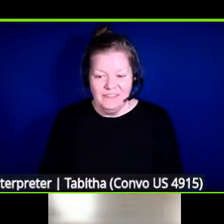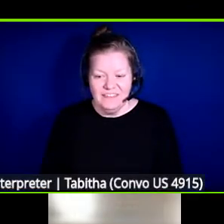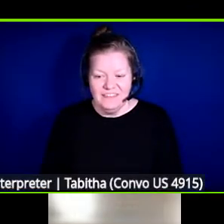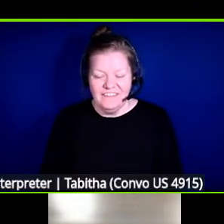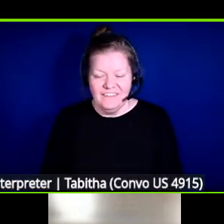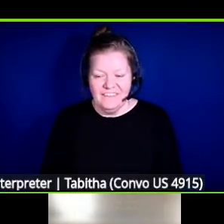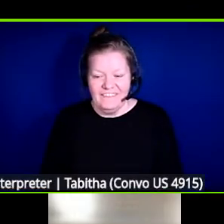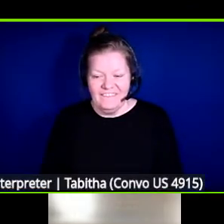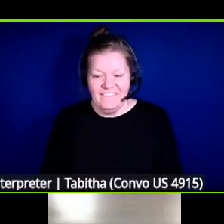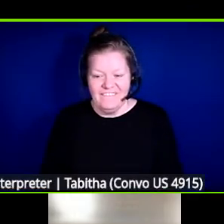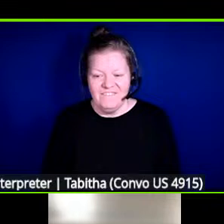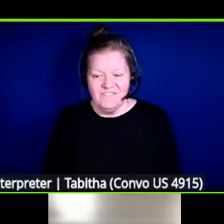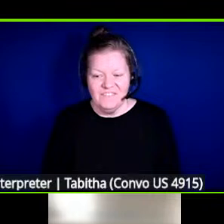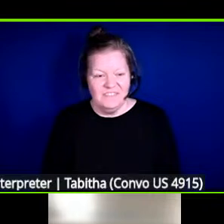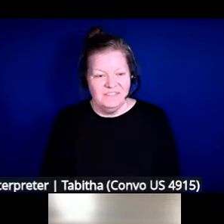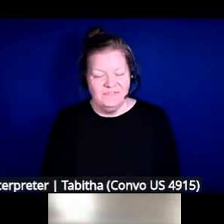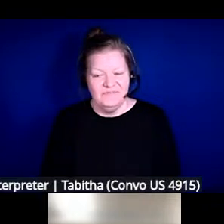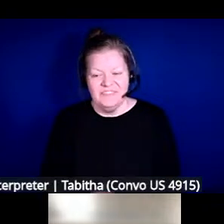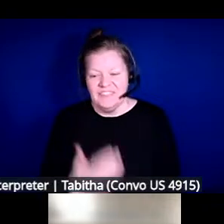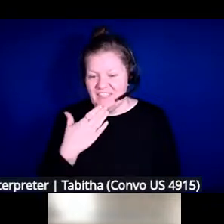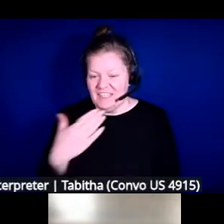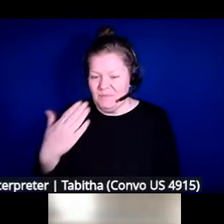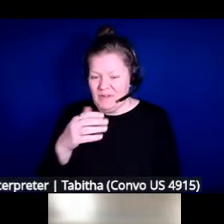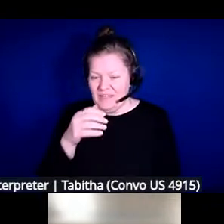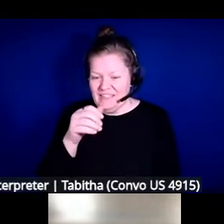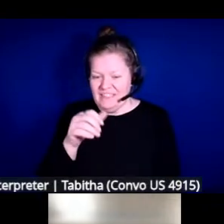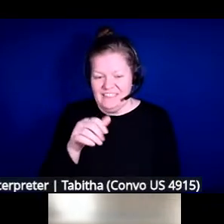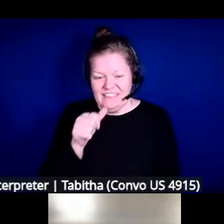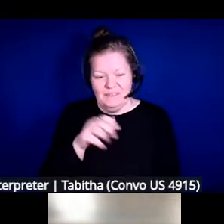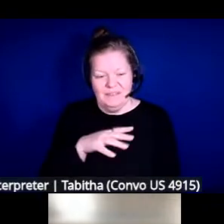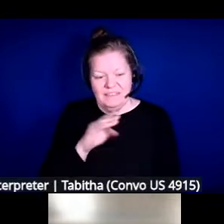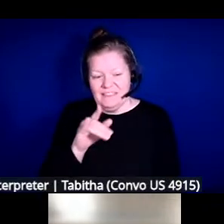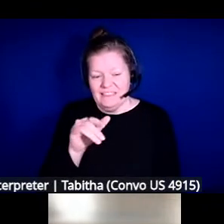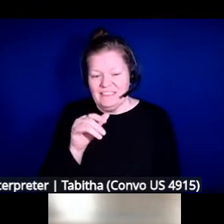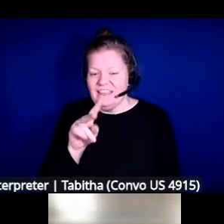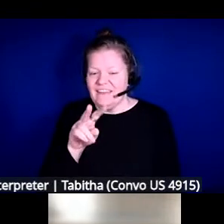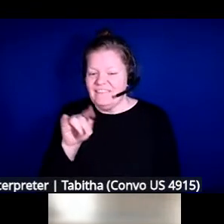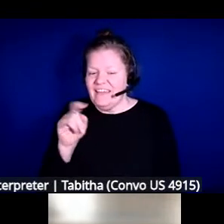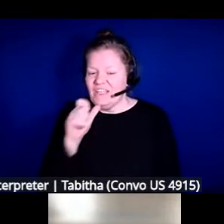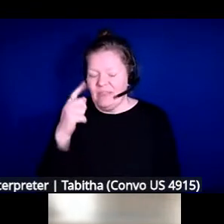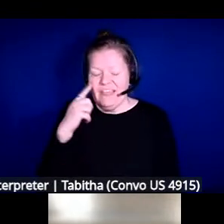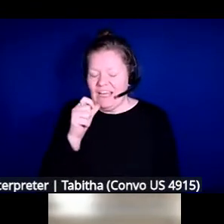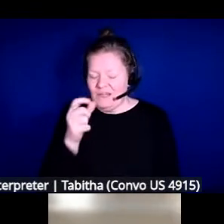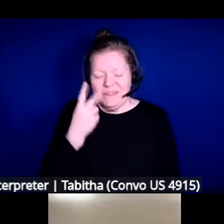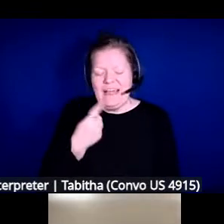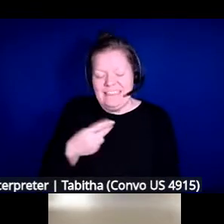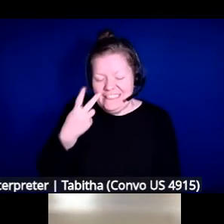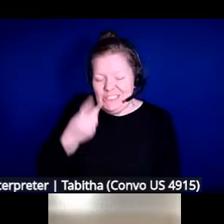time. Good morning, Mr. Good Vet. Don't morning, think I don't see you everybody. over there, girl. I see you.